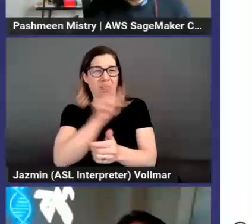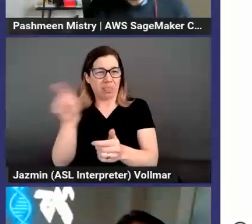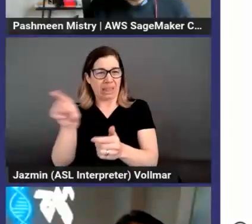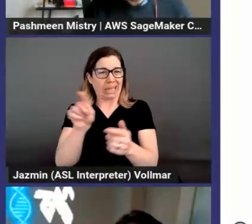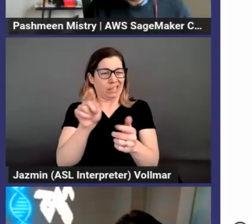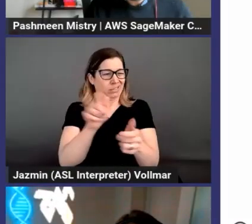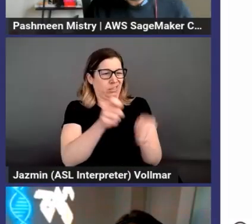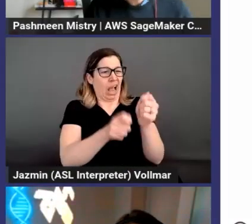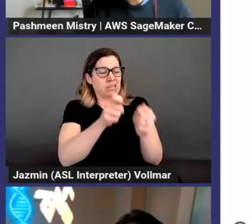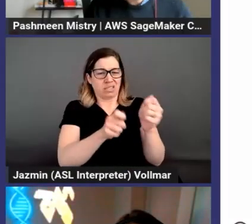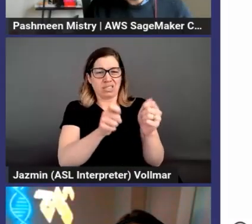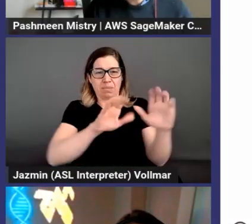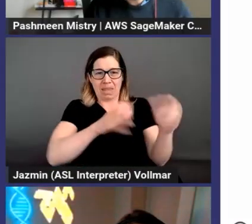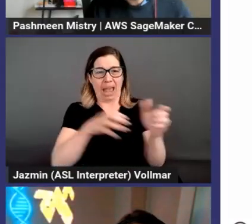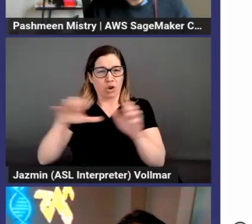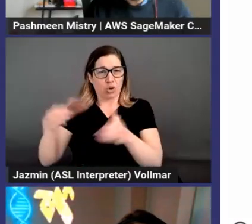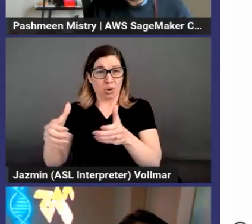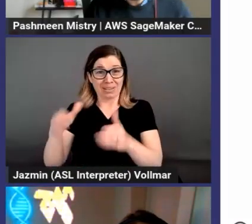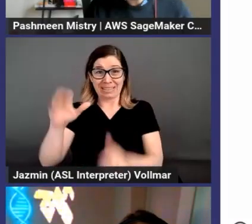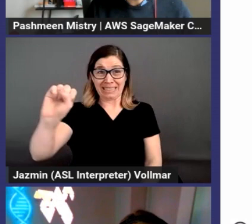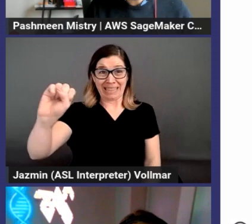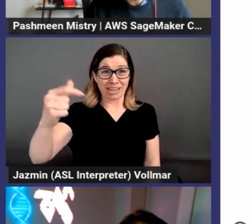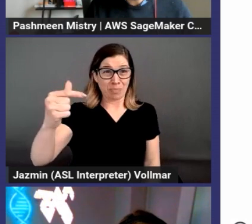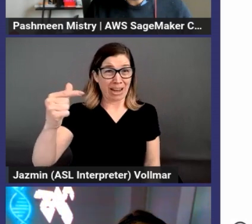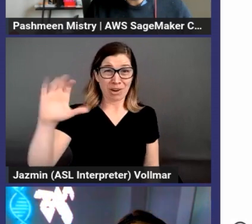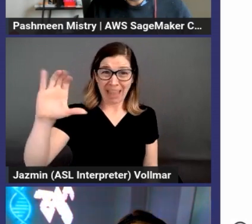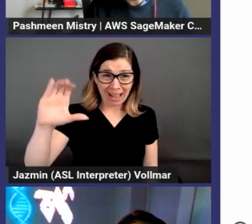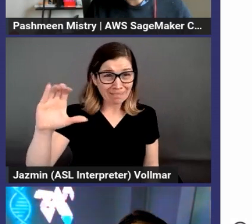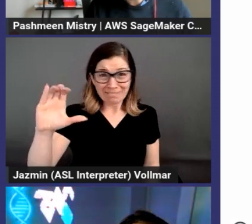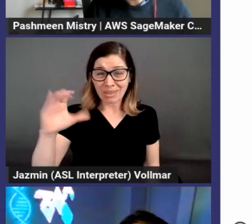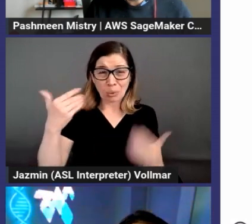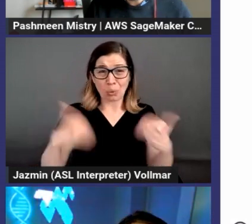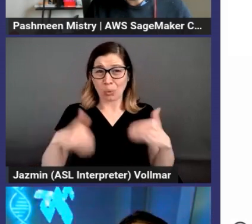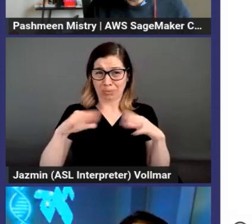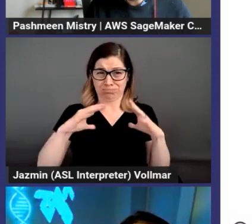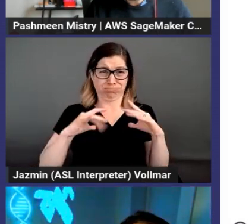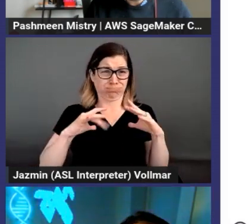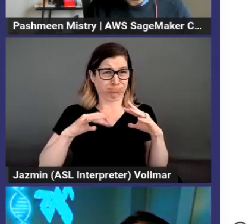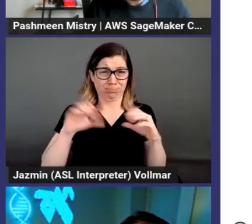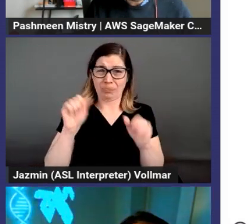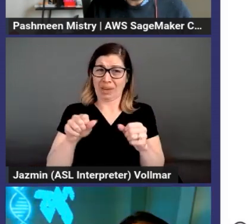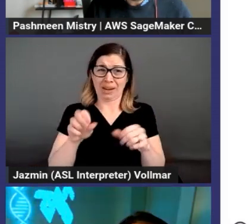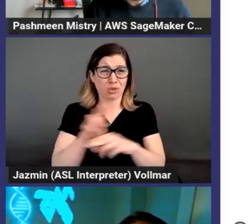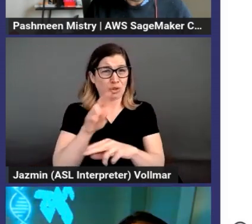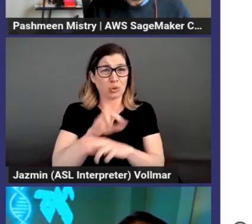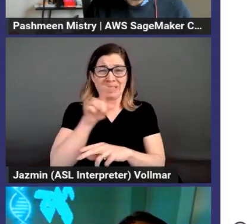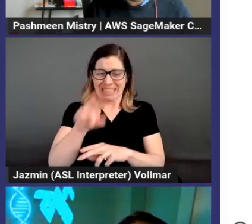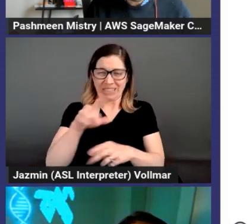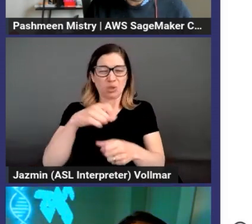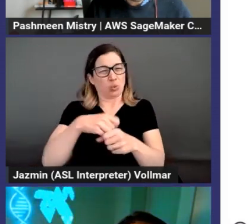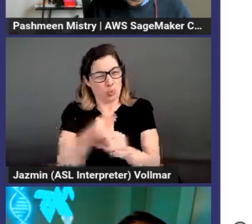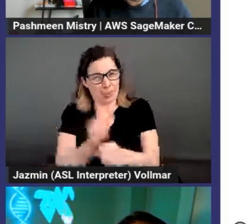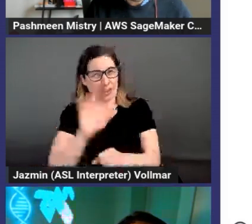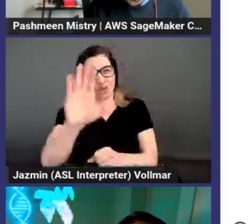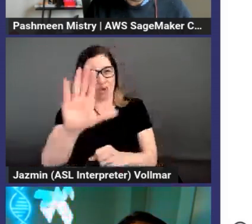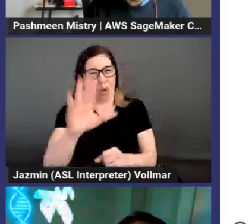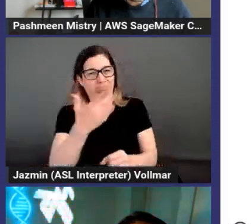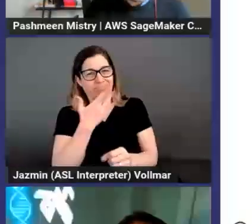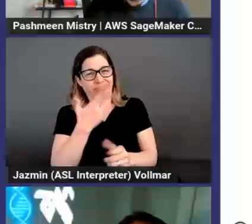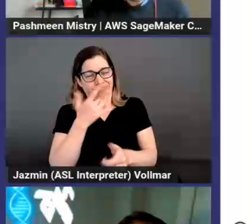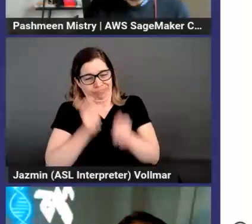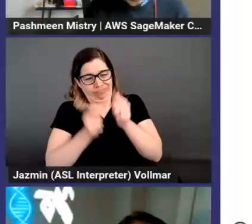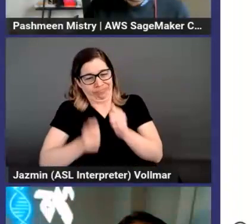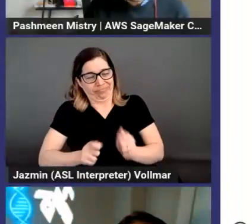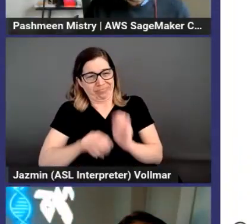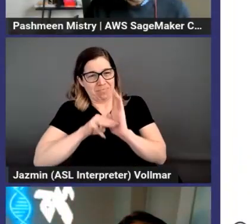that's where SageMaker Canvas can be used as a mechanism, right, to create this custom model. So I'll just very quickly walk you through